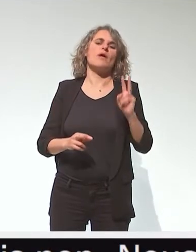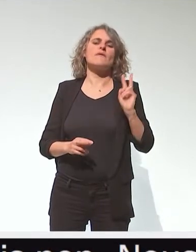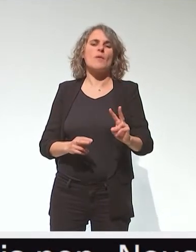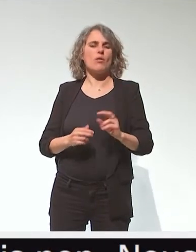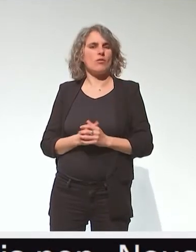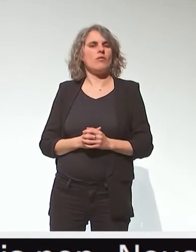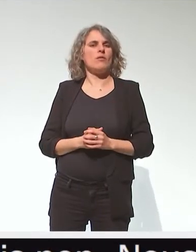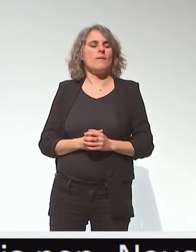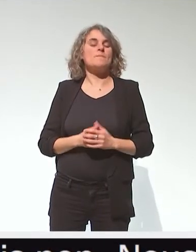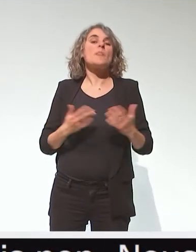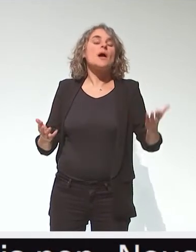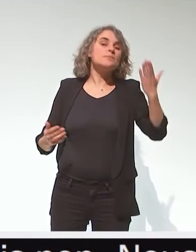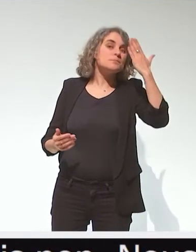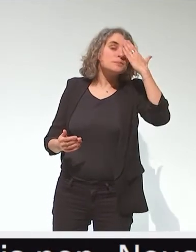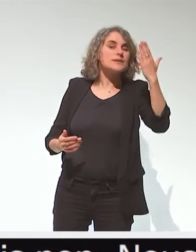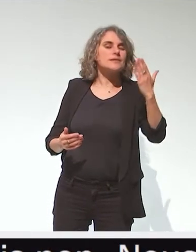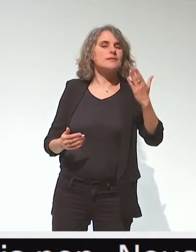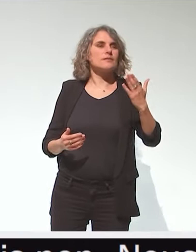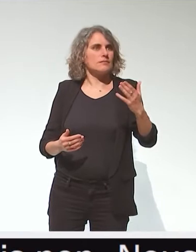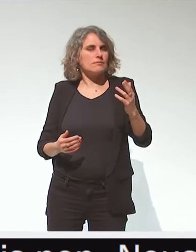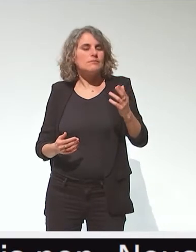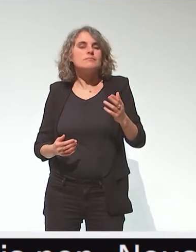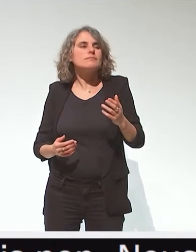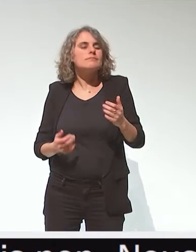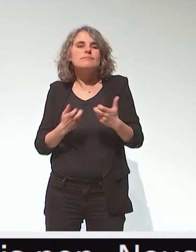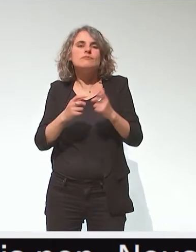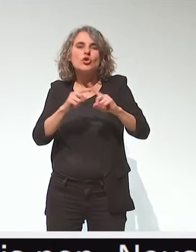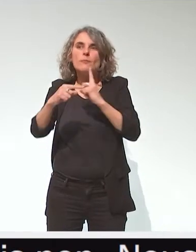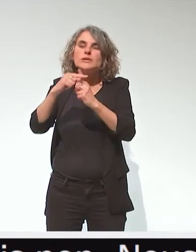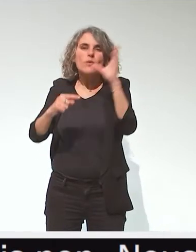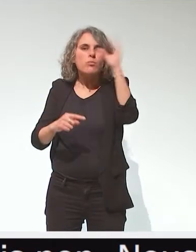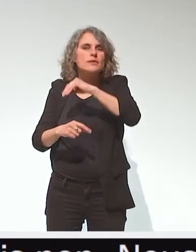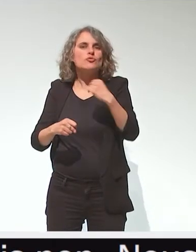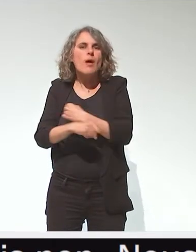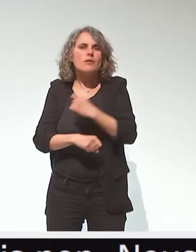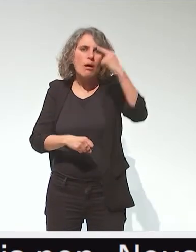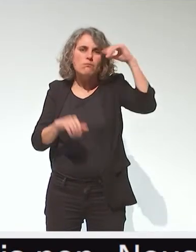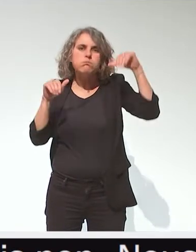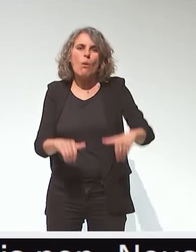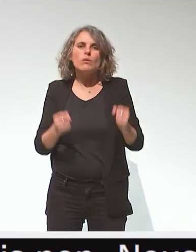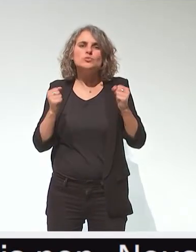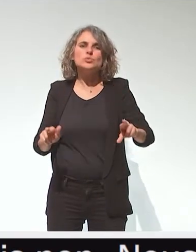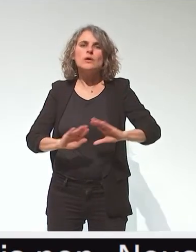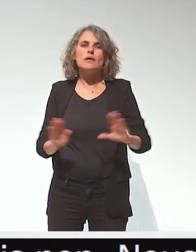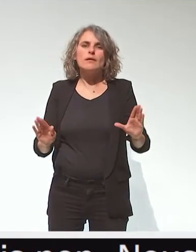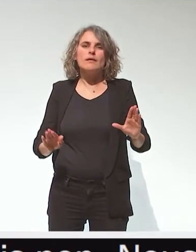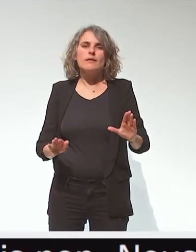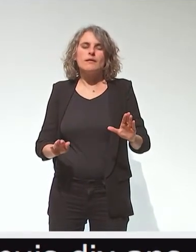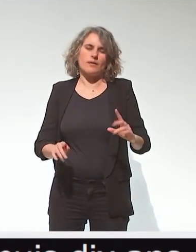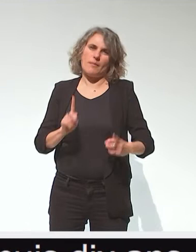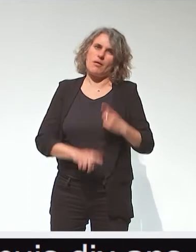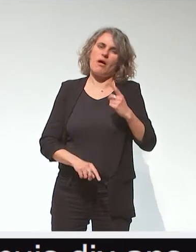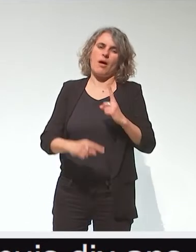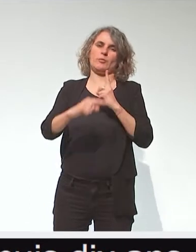then you lose the spirit to move forward. So there are challenges, you